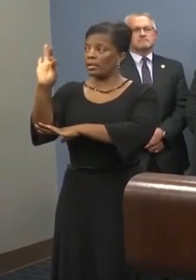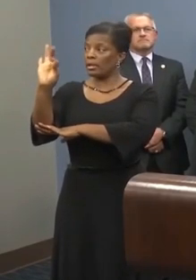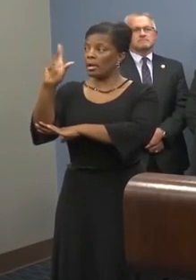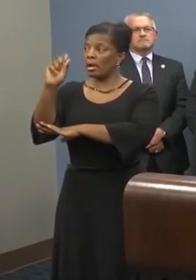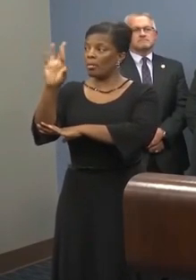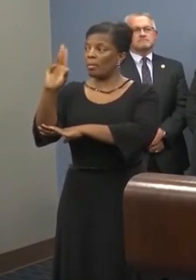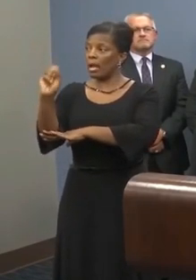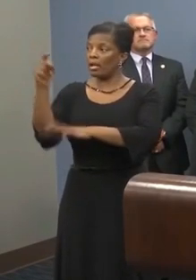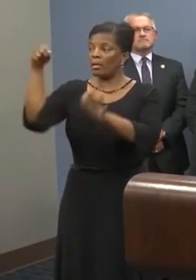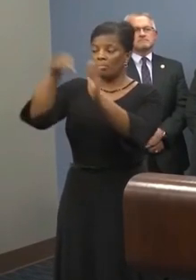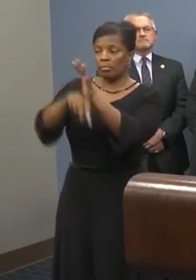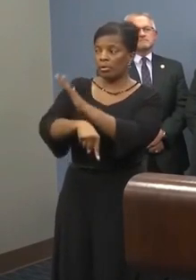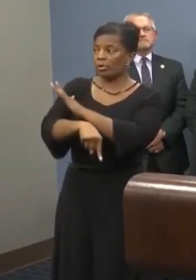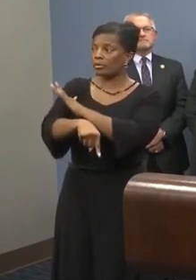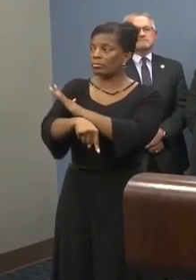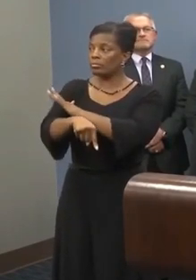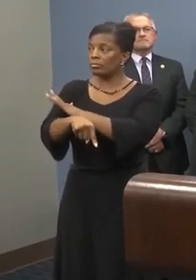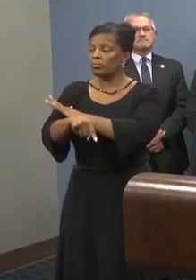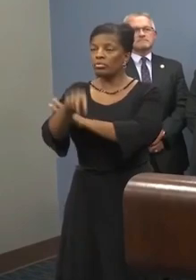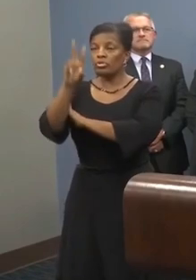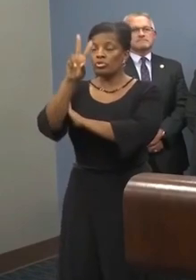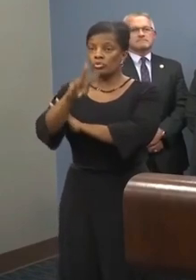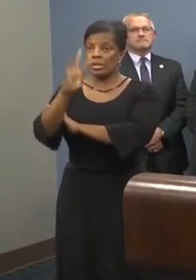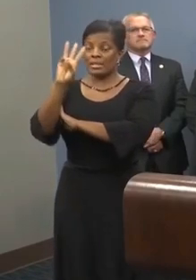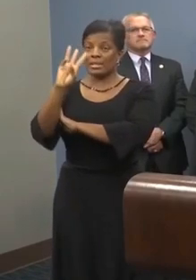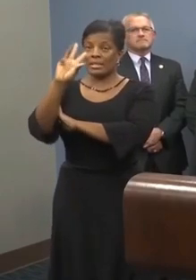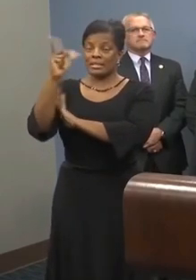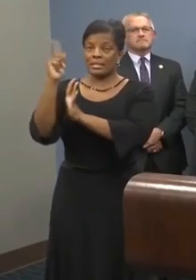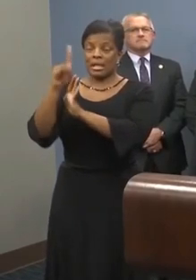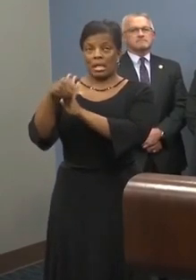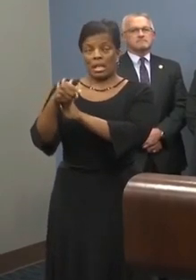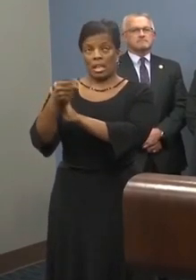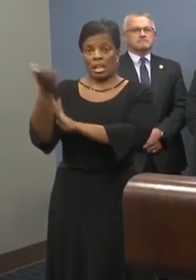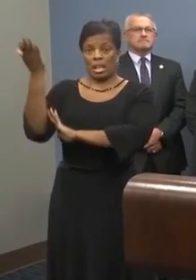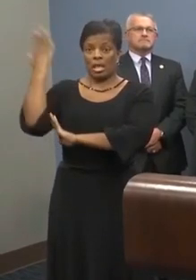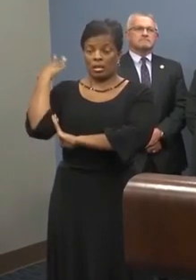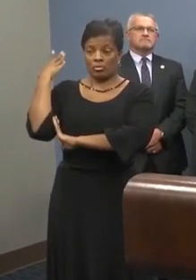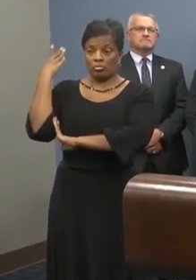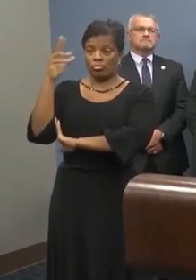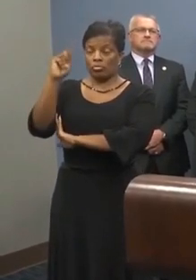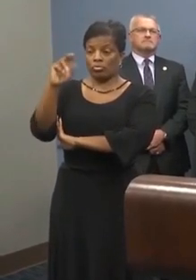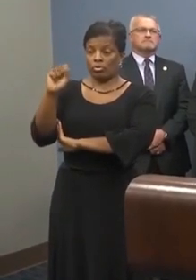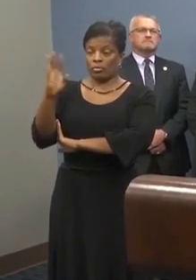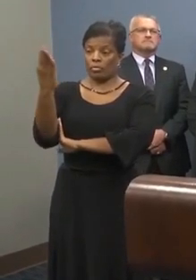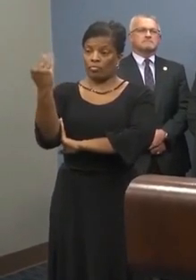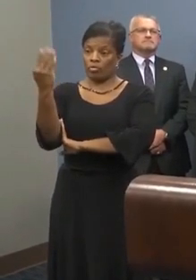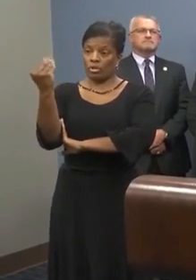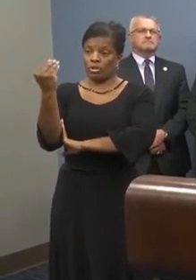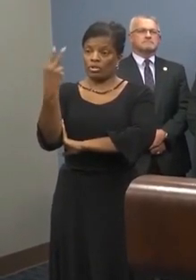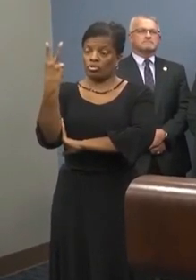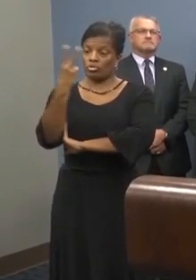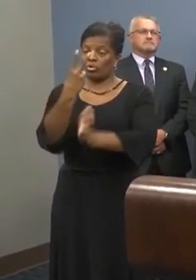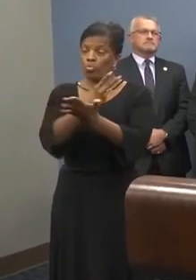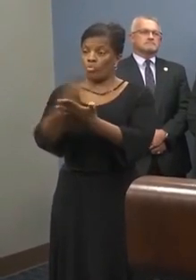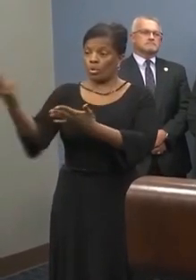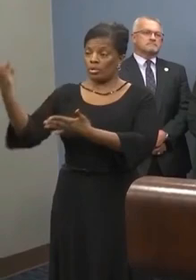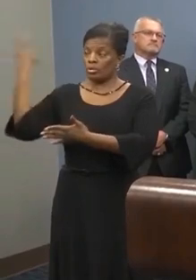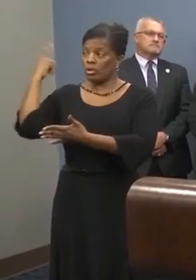Nyboa murdered. 26 days later... On November 14th, just 2 weeks